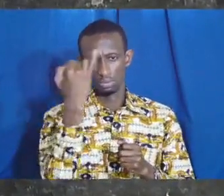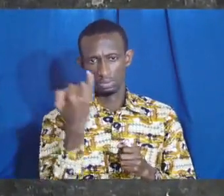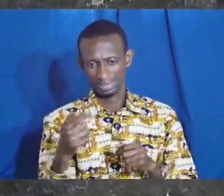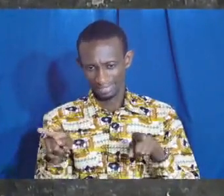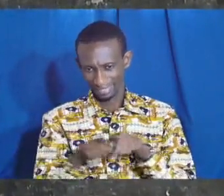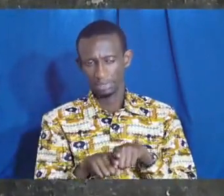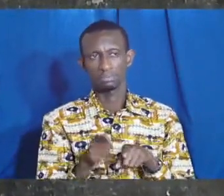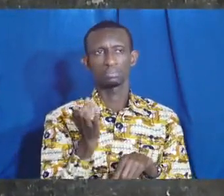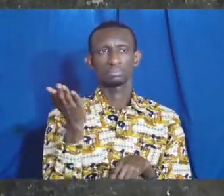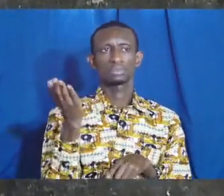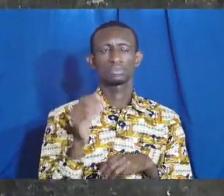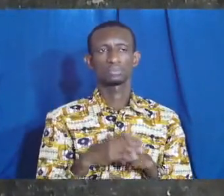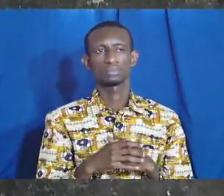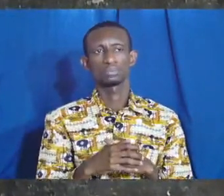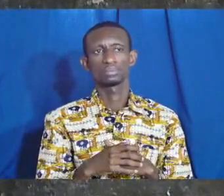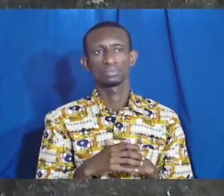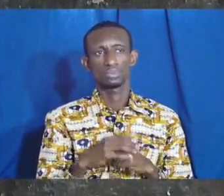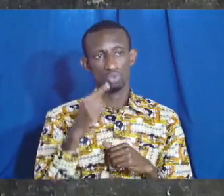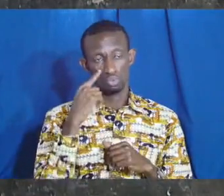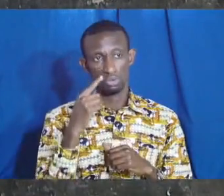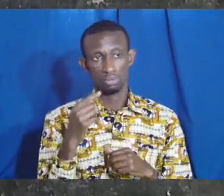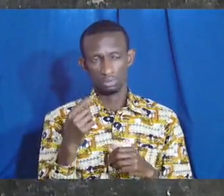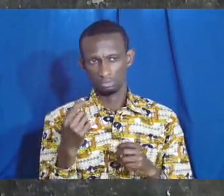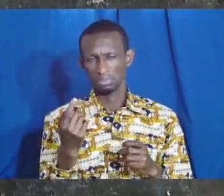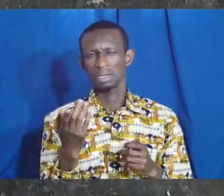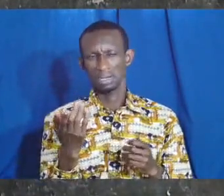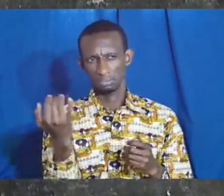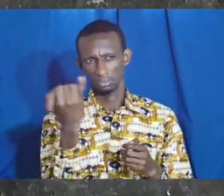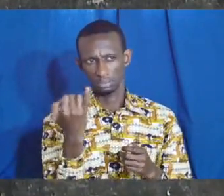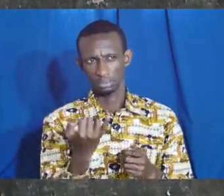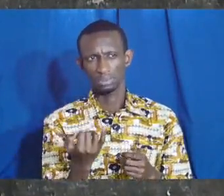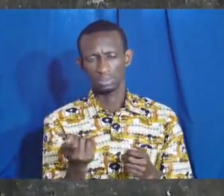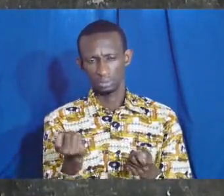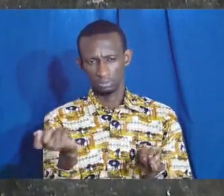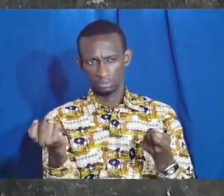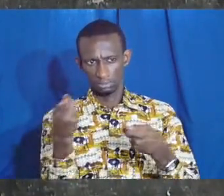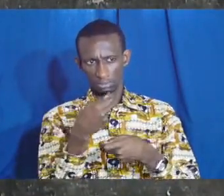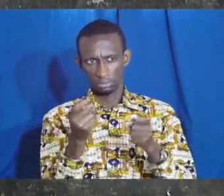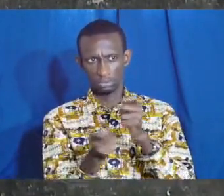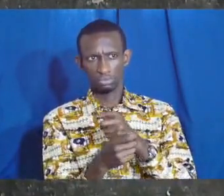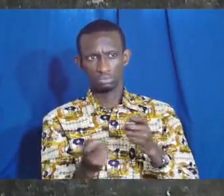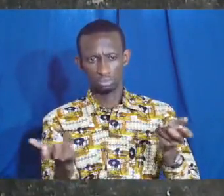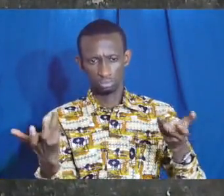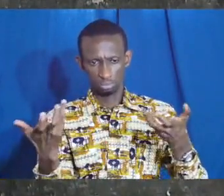that, and we have now. This is the diagram. That one is called enzyme